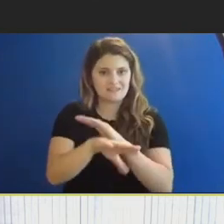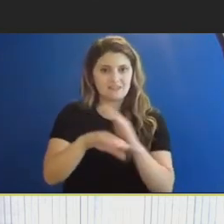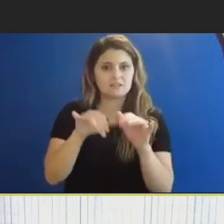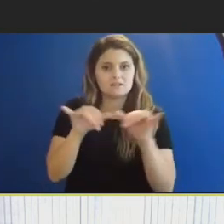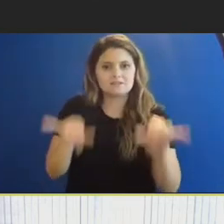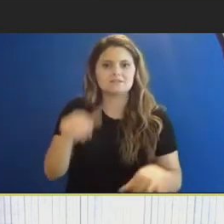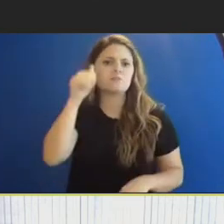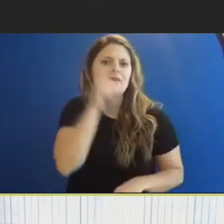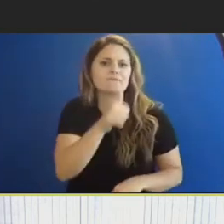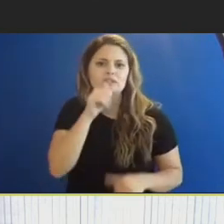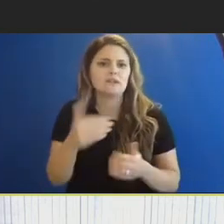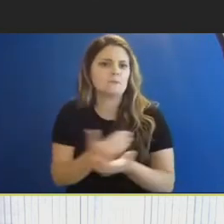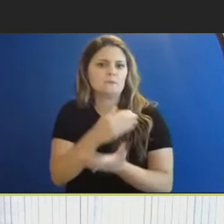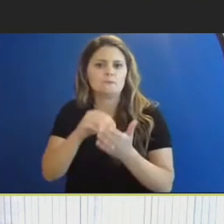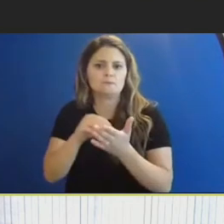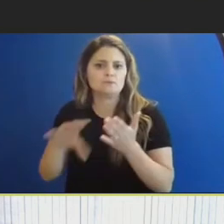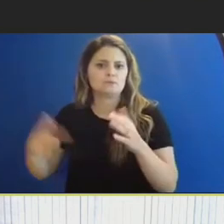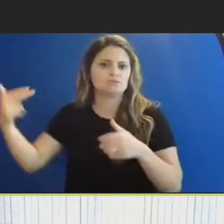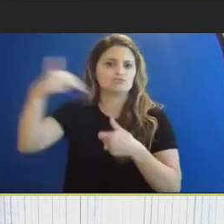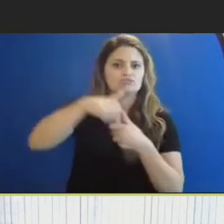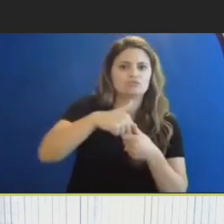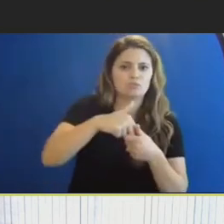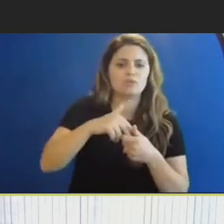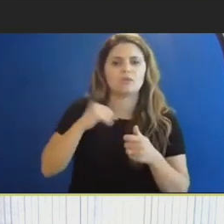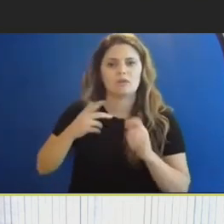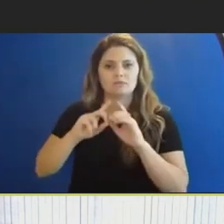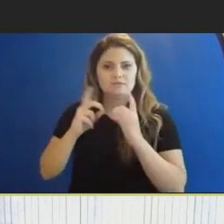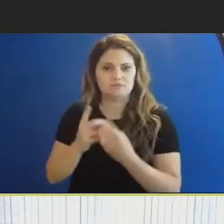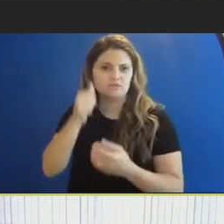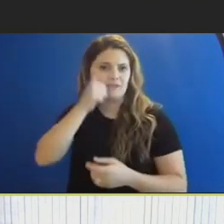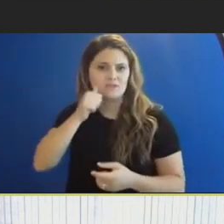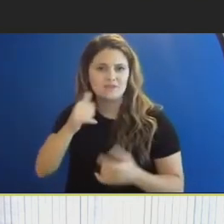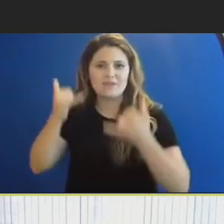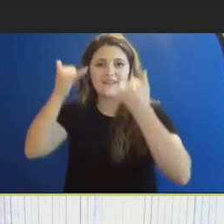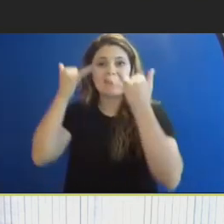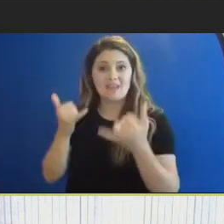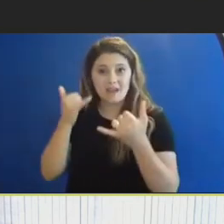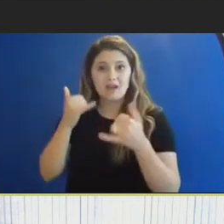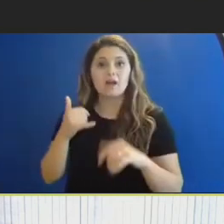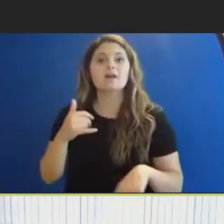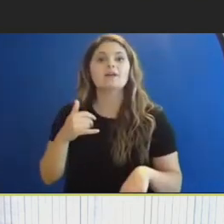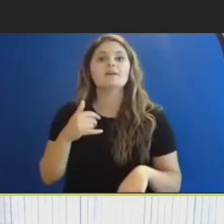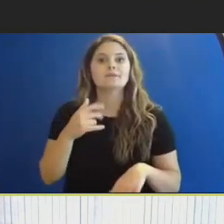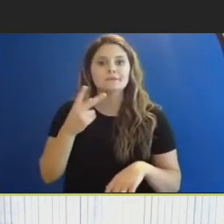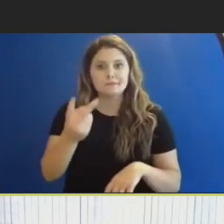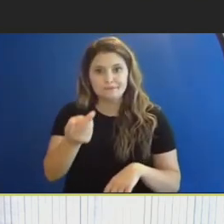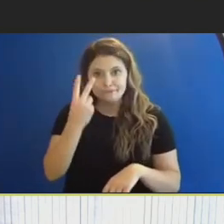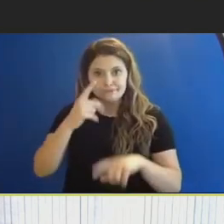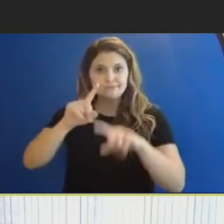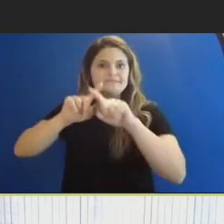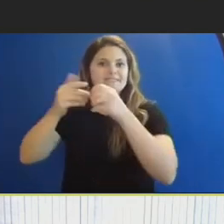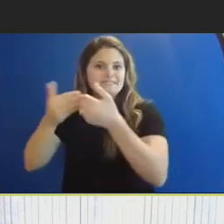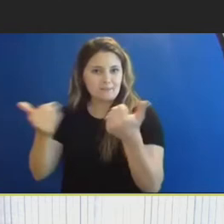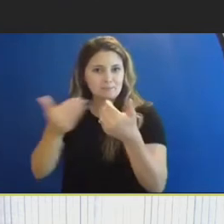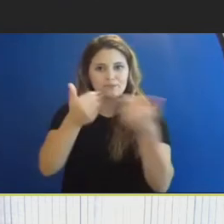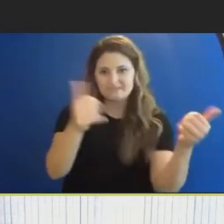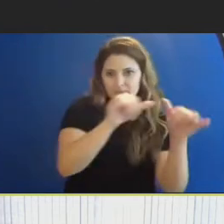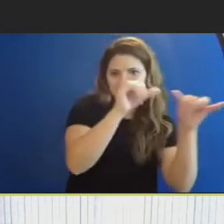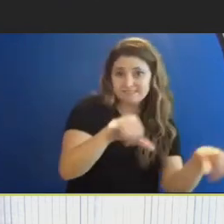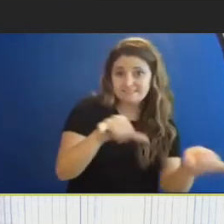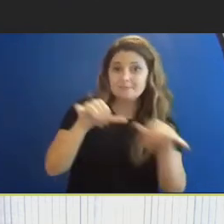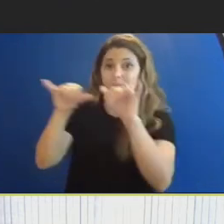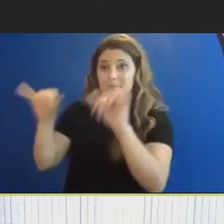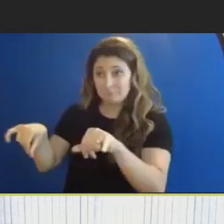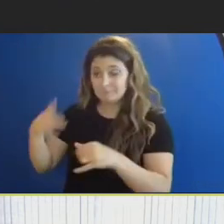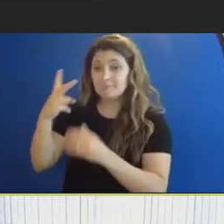day. But now we have it where we're kind of standing up two separate systems, both virtual